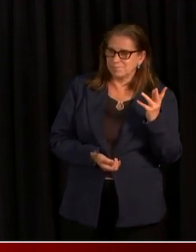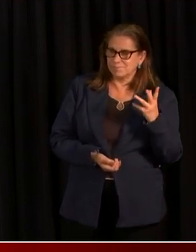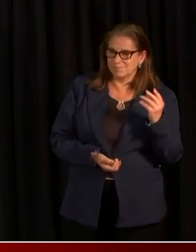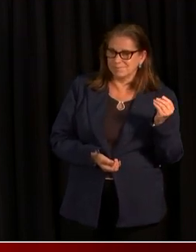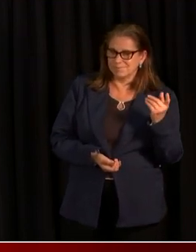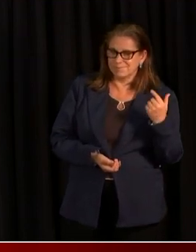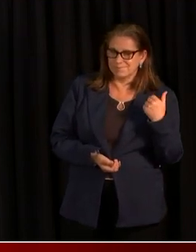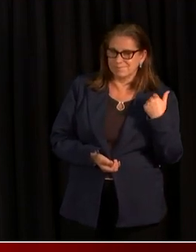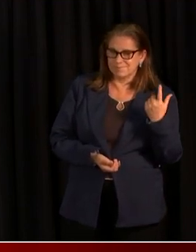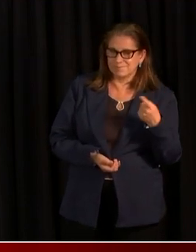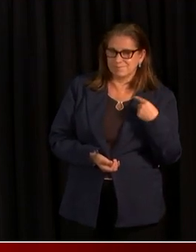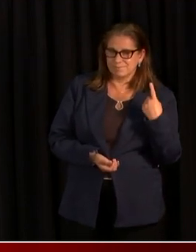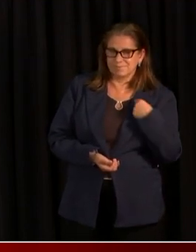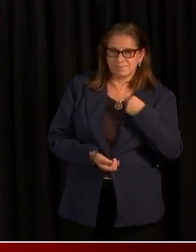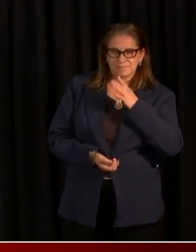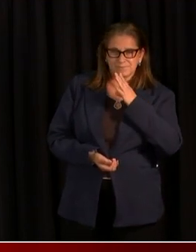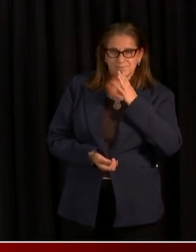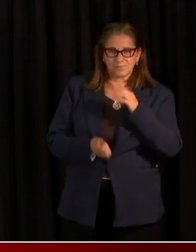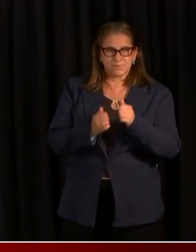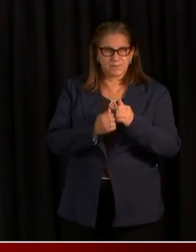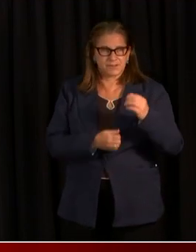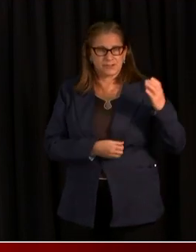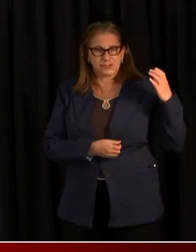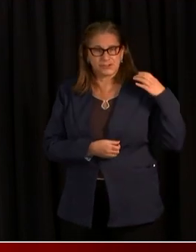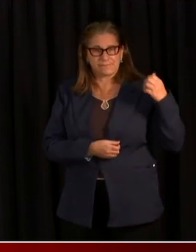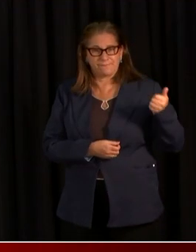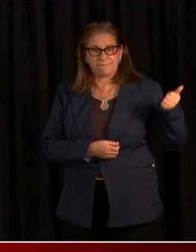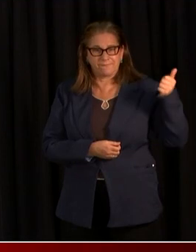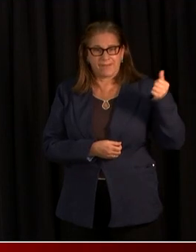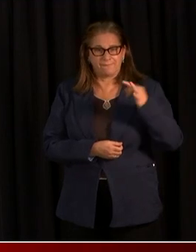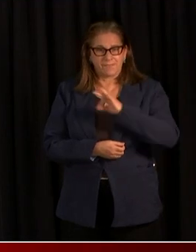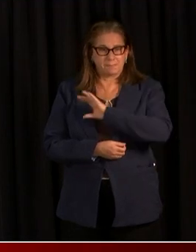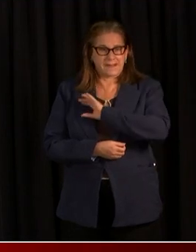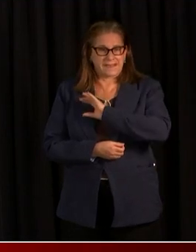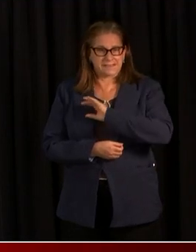I have talked to the chief, who will emphasize that with